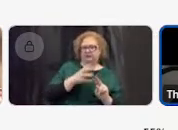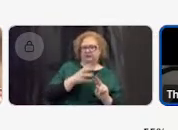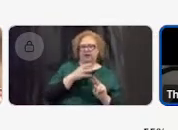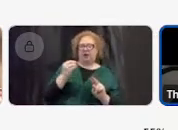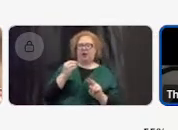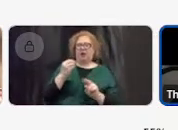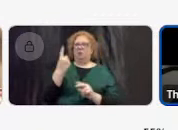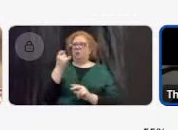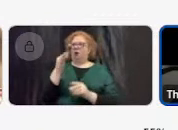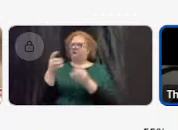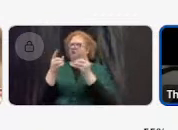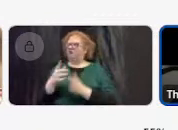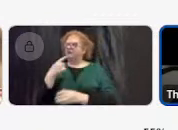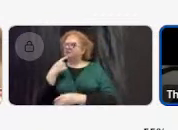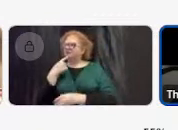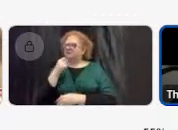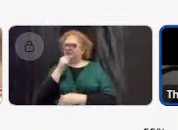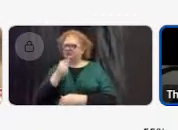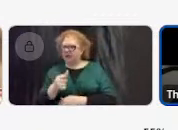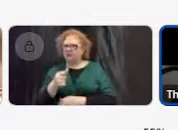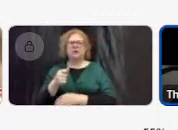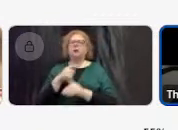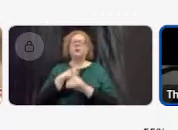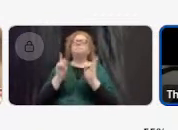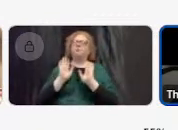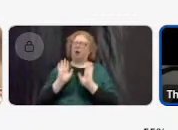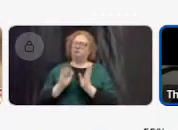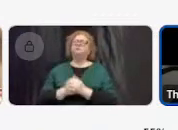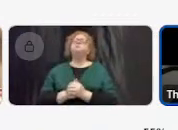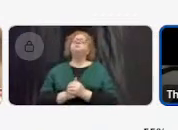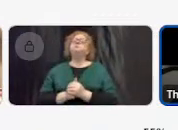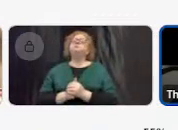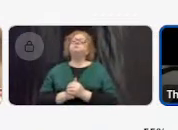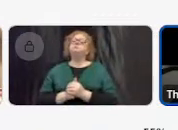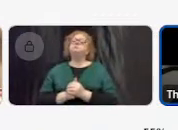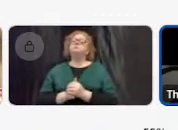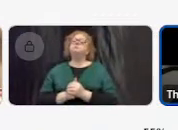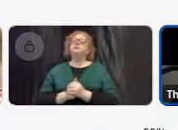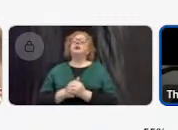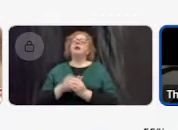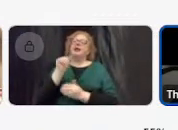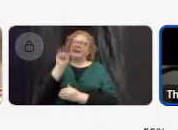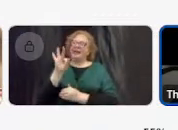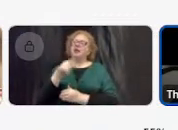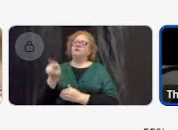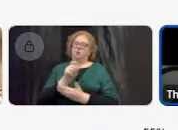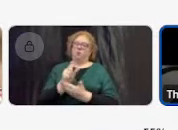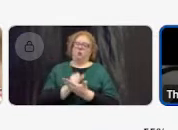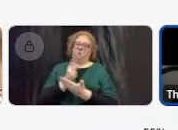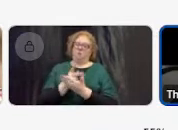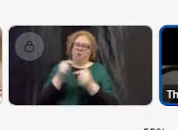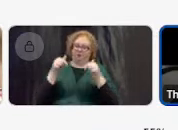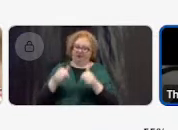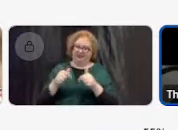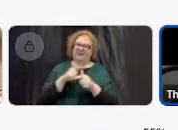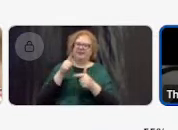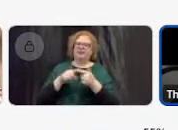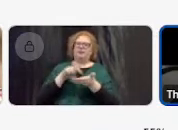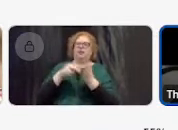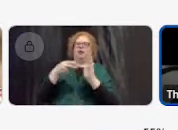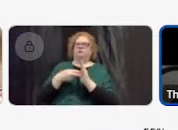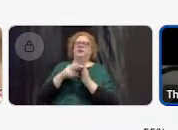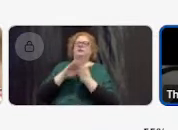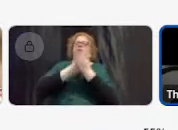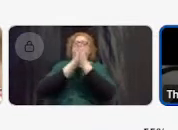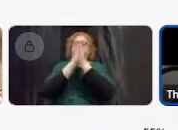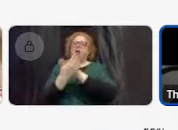that it then becomes your recommendation to the board.